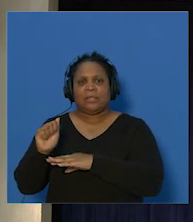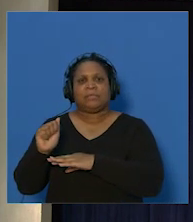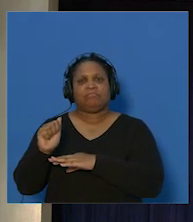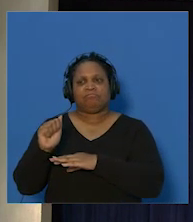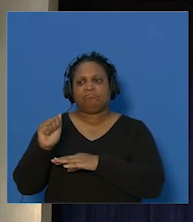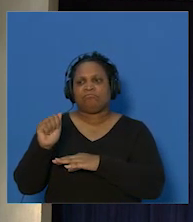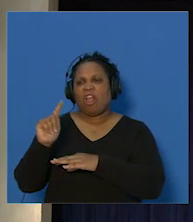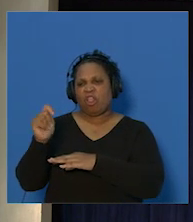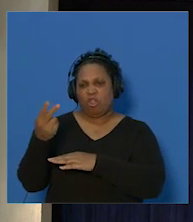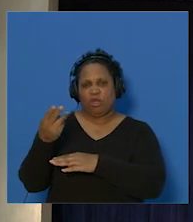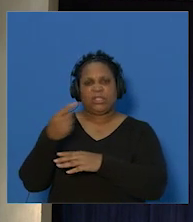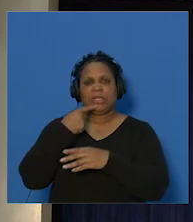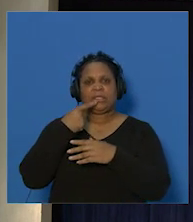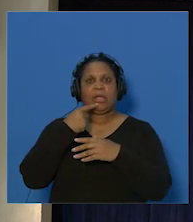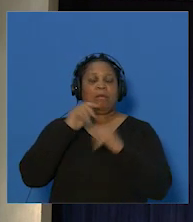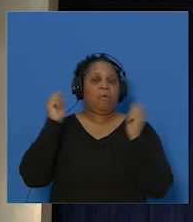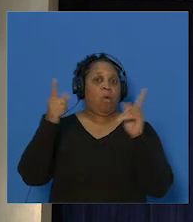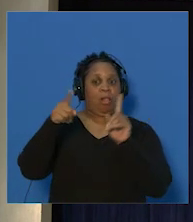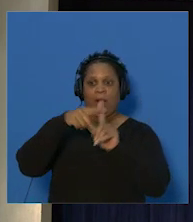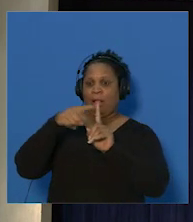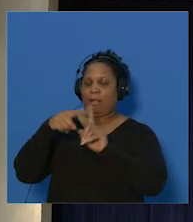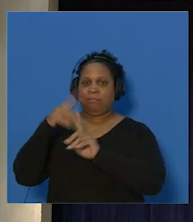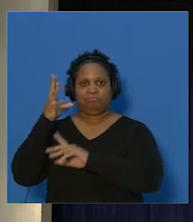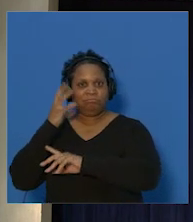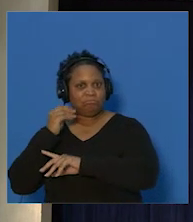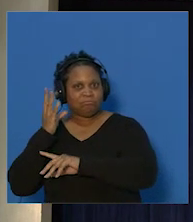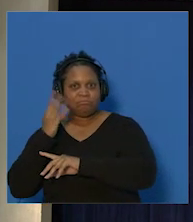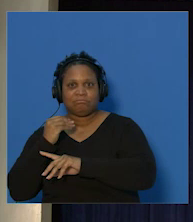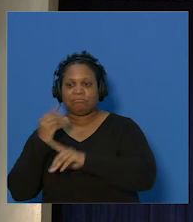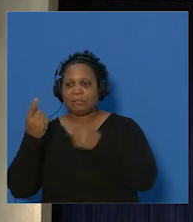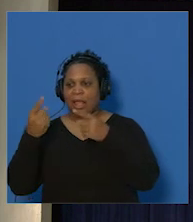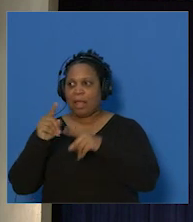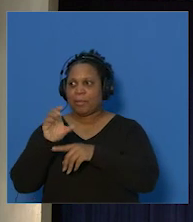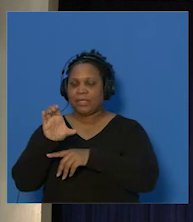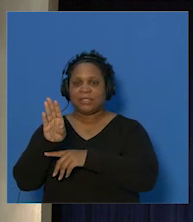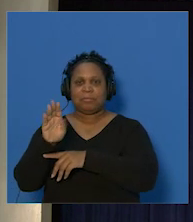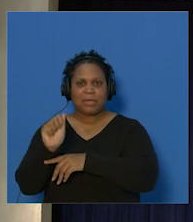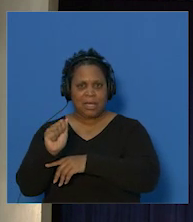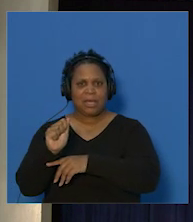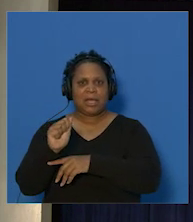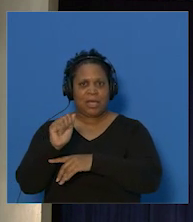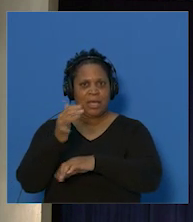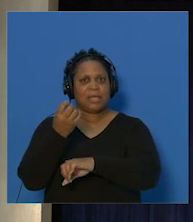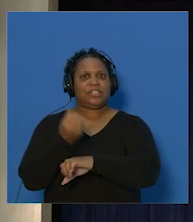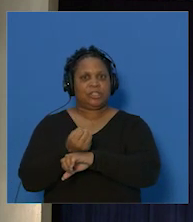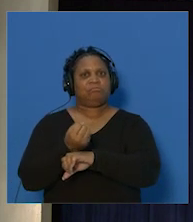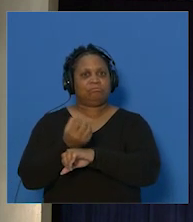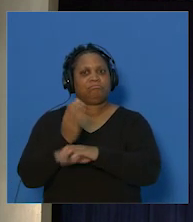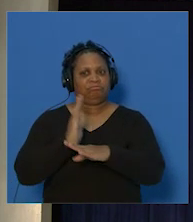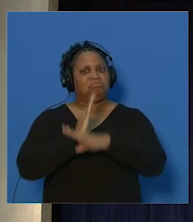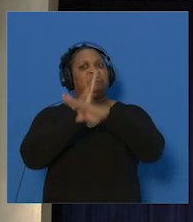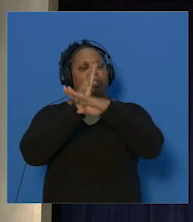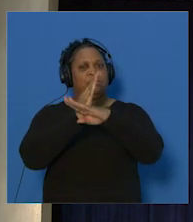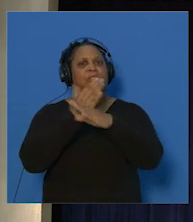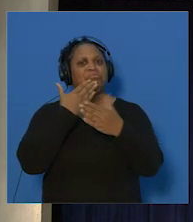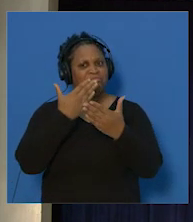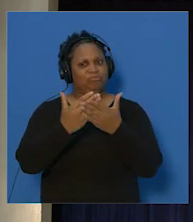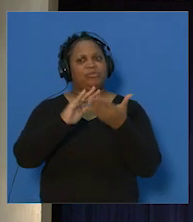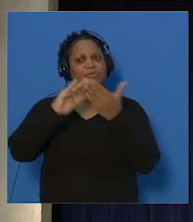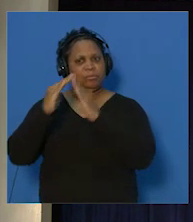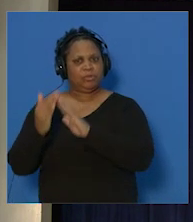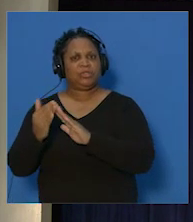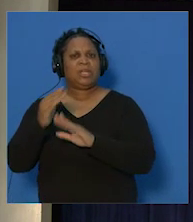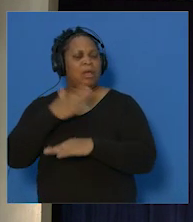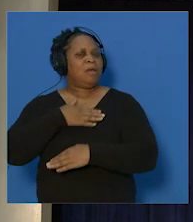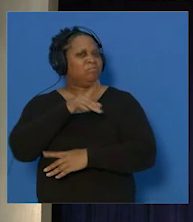you mentioned all the amazing and positive experiences that were happening at the CBA shelter that were really great for the community and for those persons, I'm sure. So